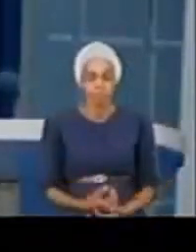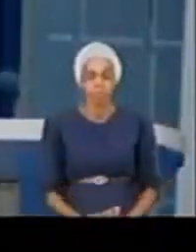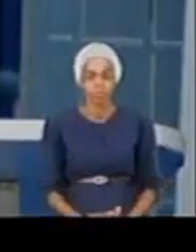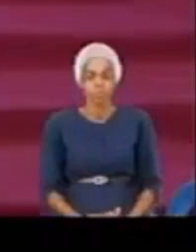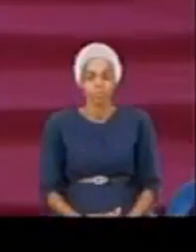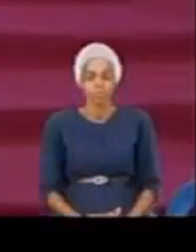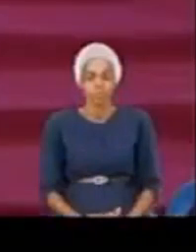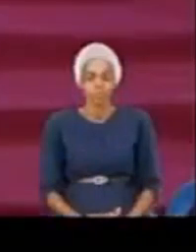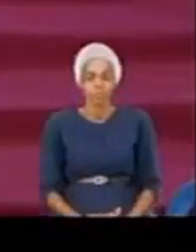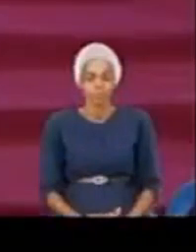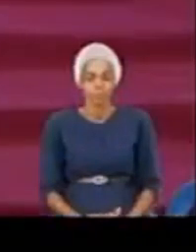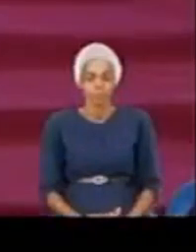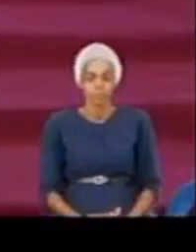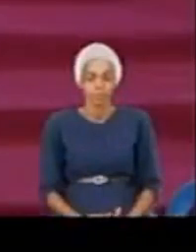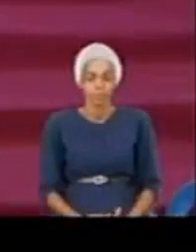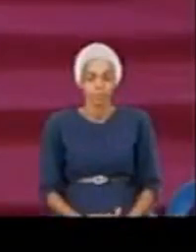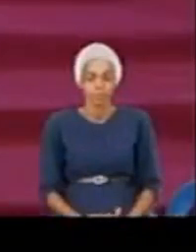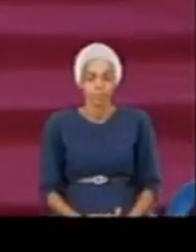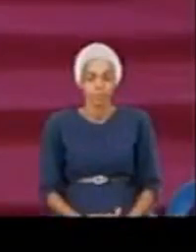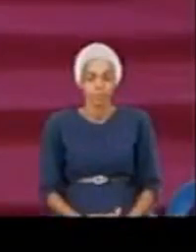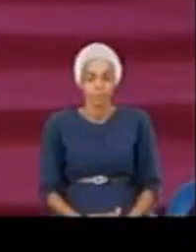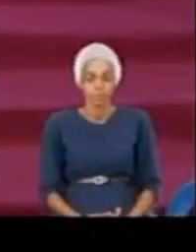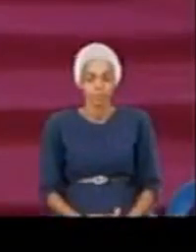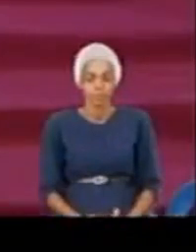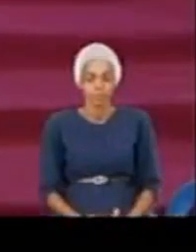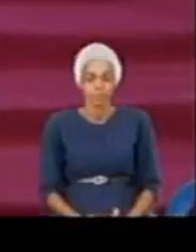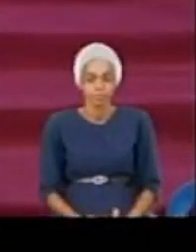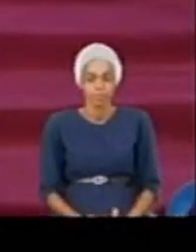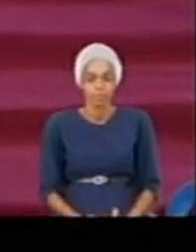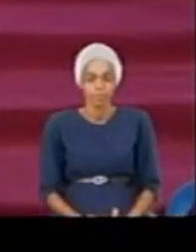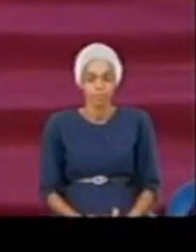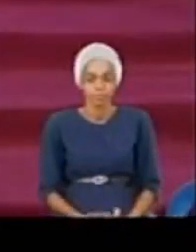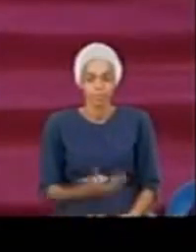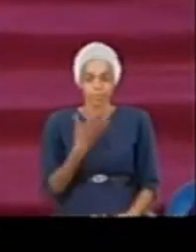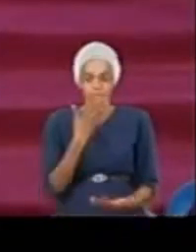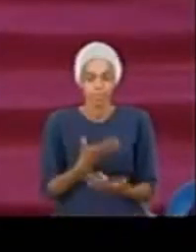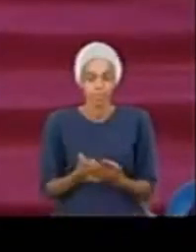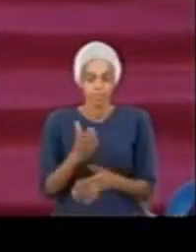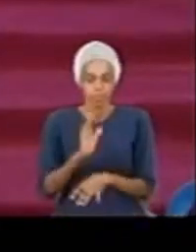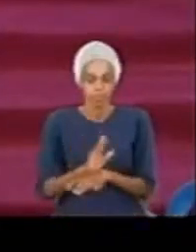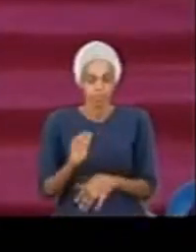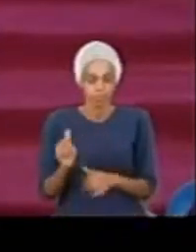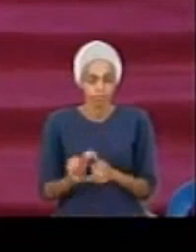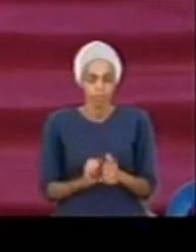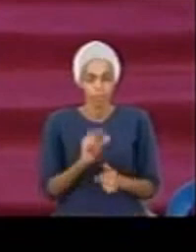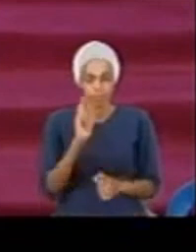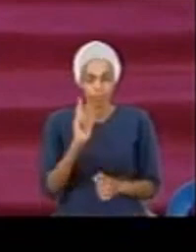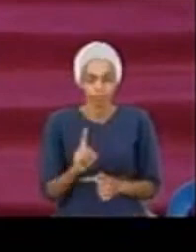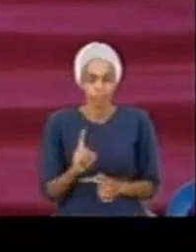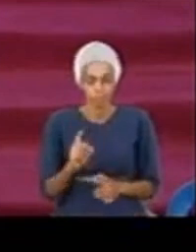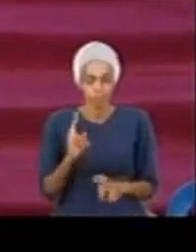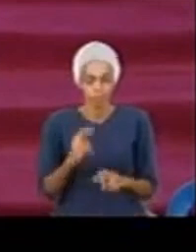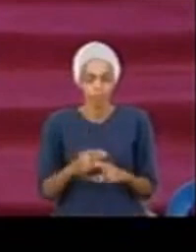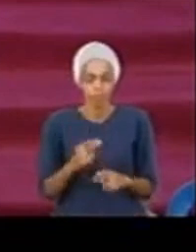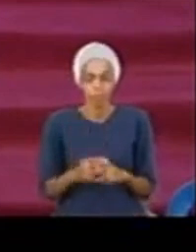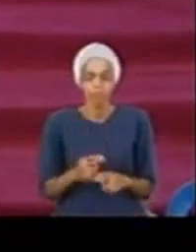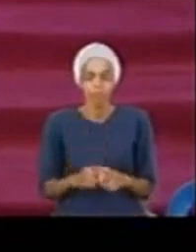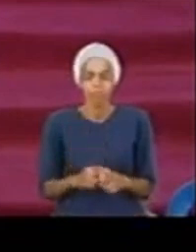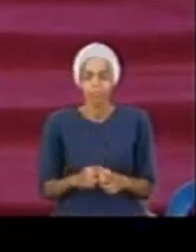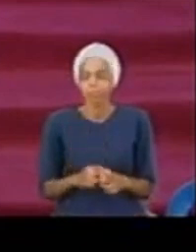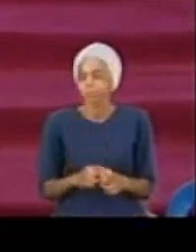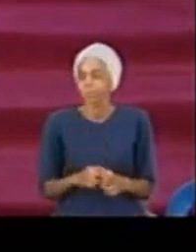Good evening, everyone. I'm Dr. Dare Oluwayemi, consultant pediatrician. I have with me here